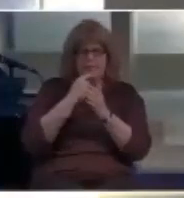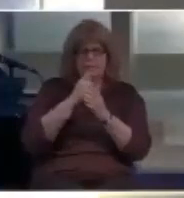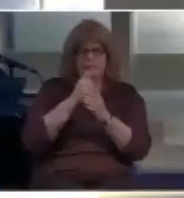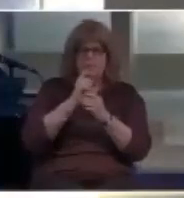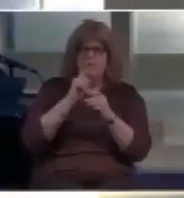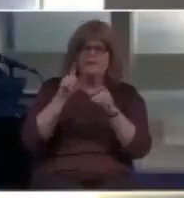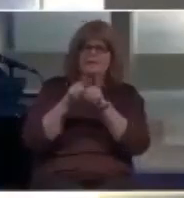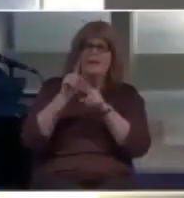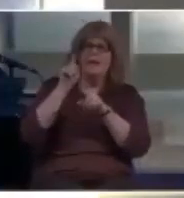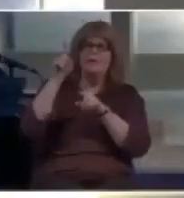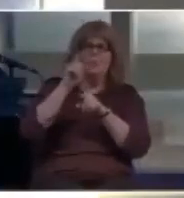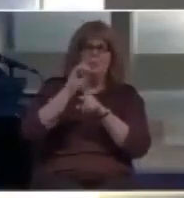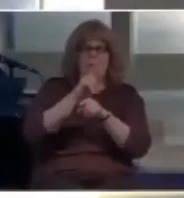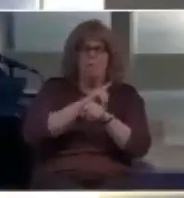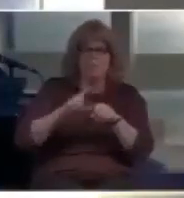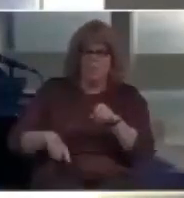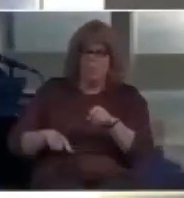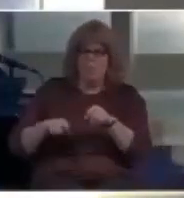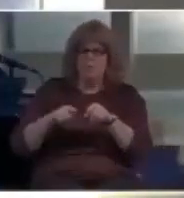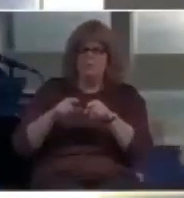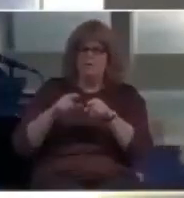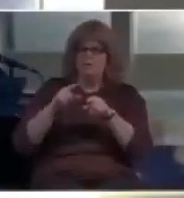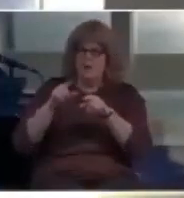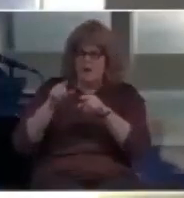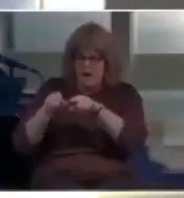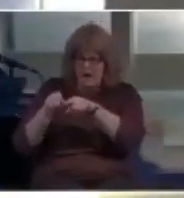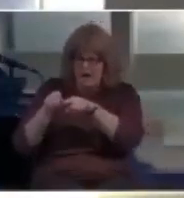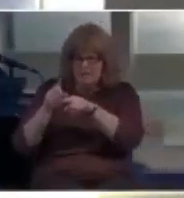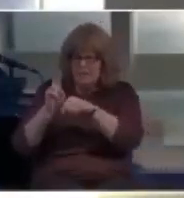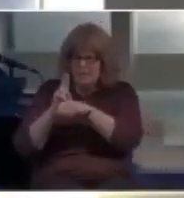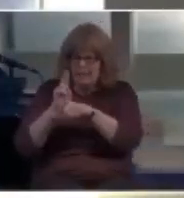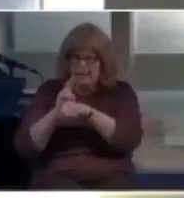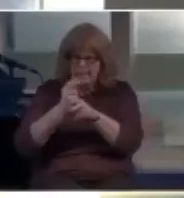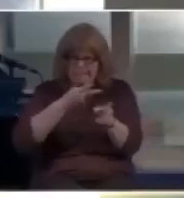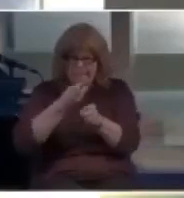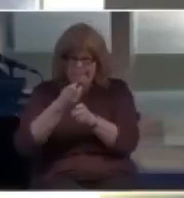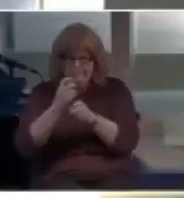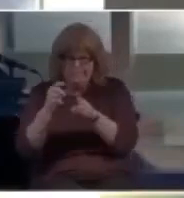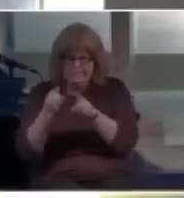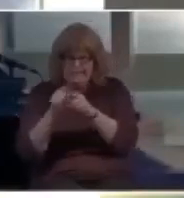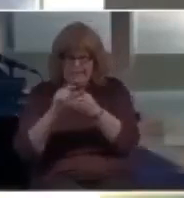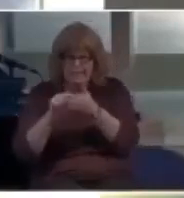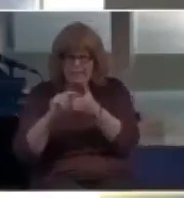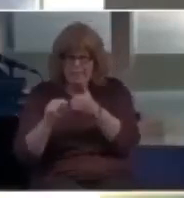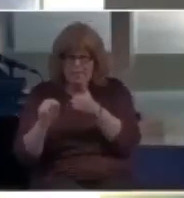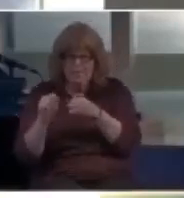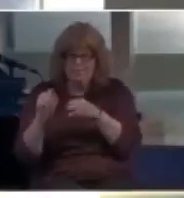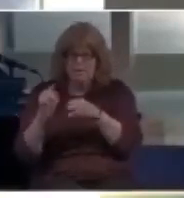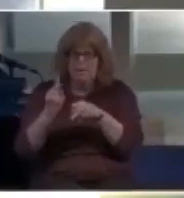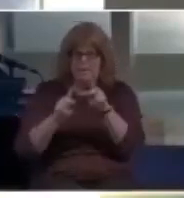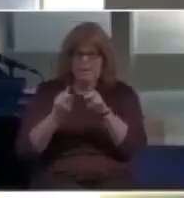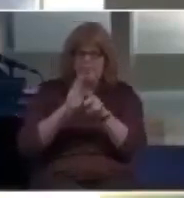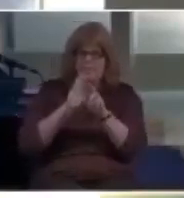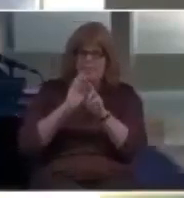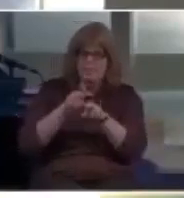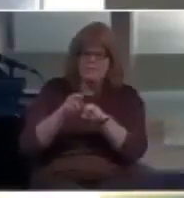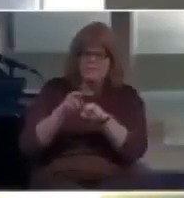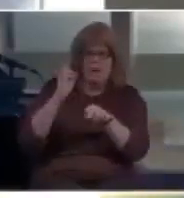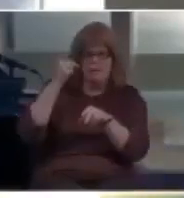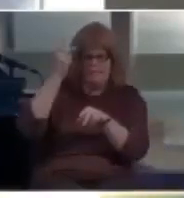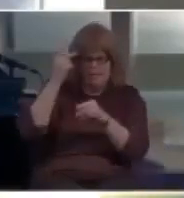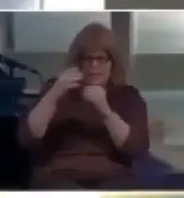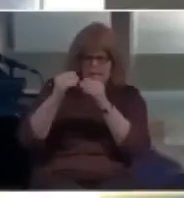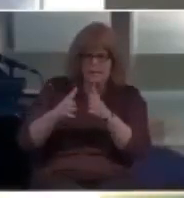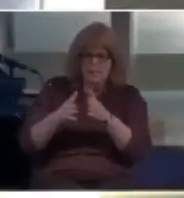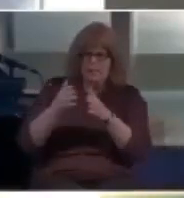And so there is an intentional coupling of these ideas, and that people will respond to this political